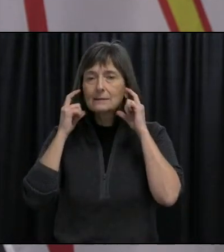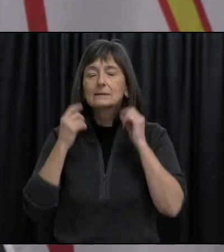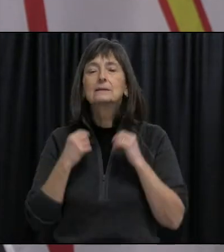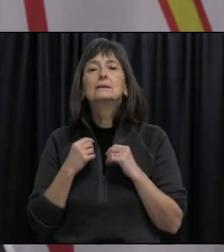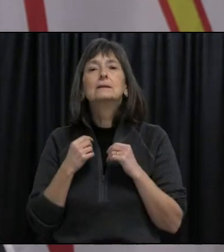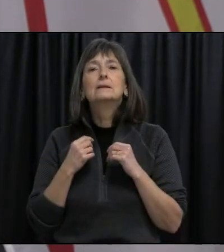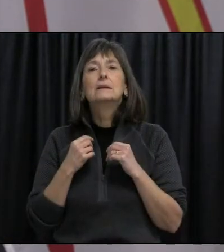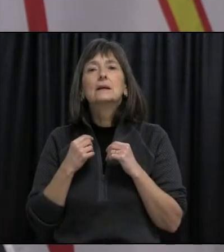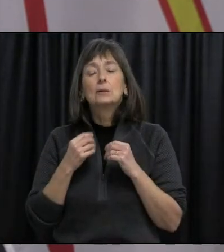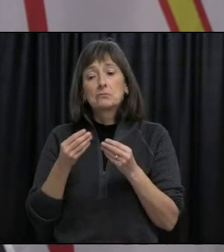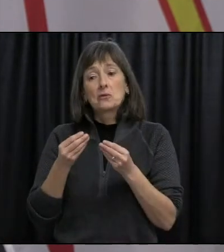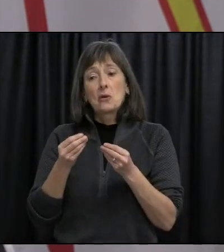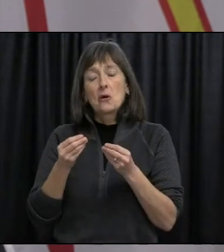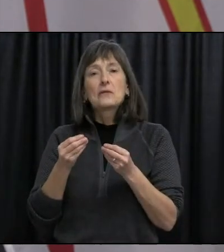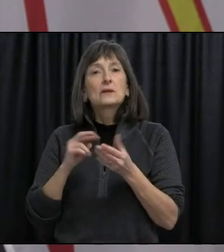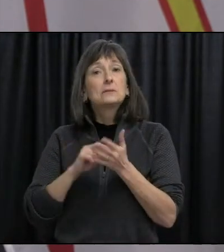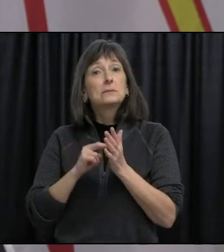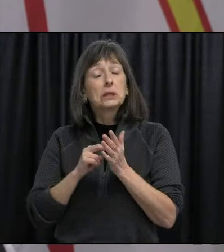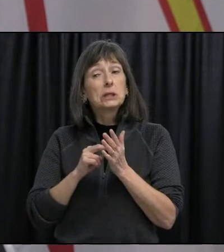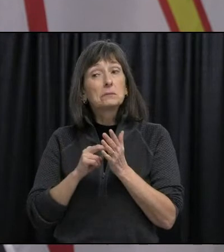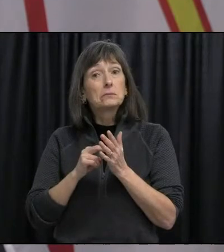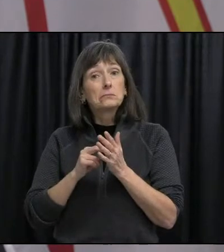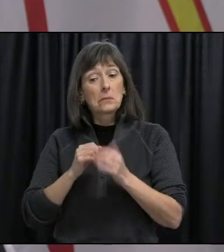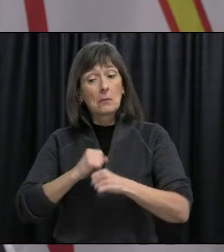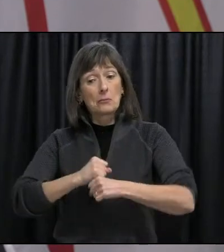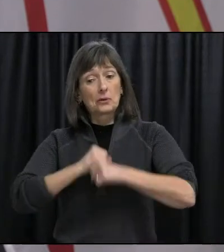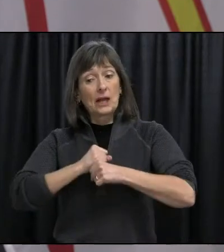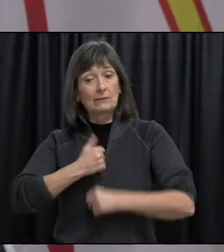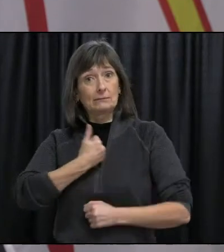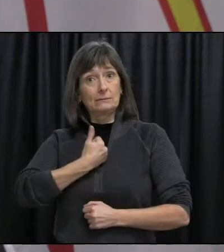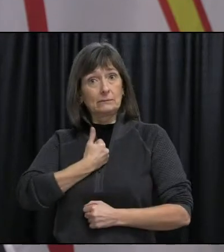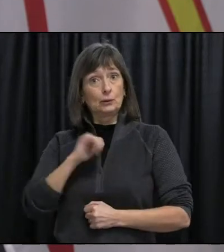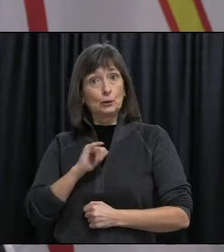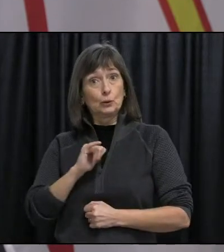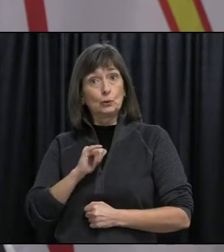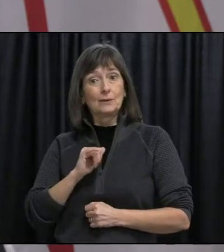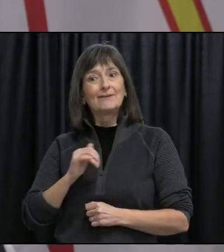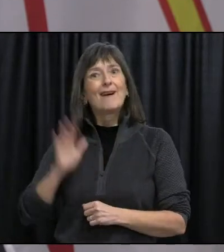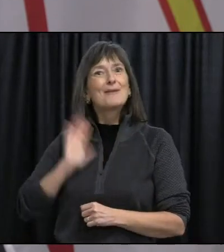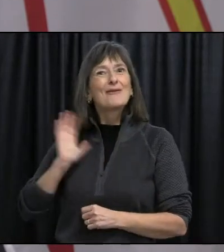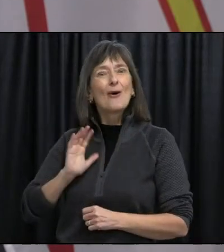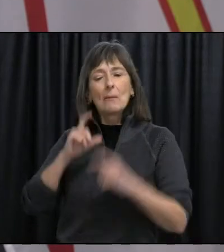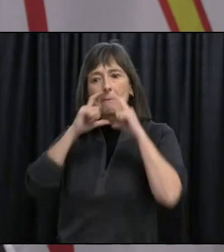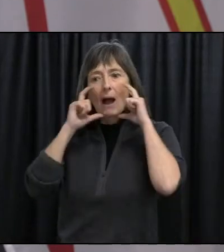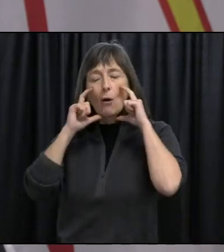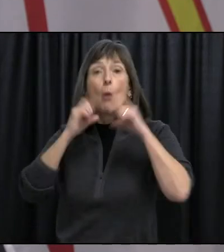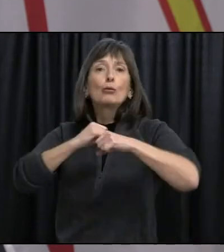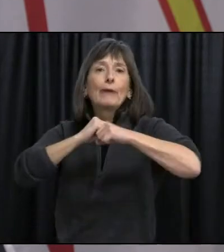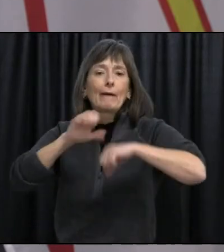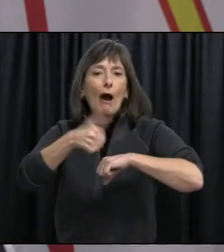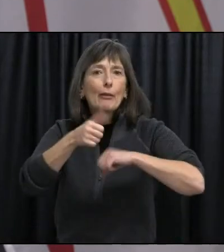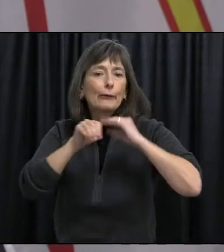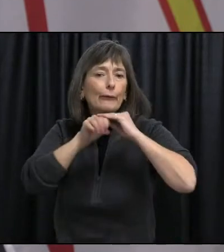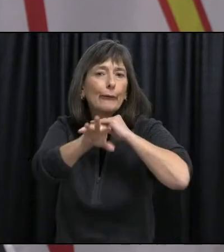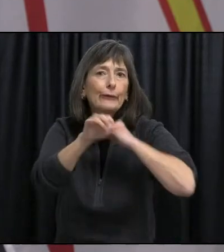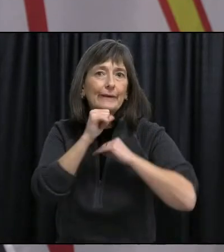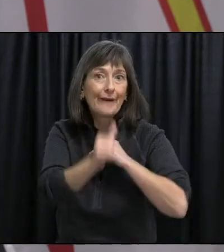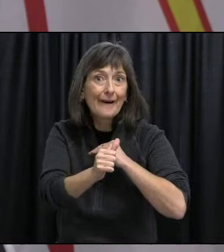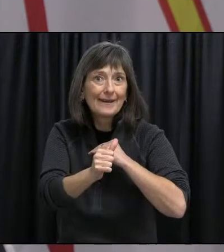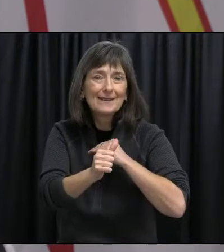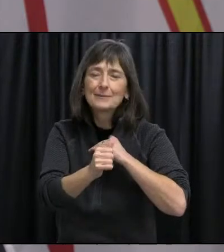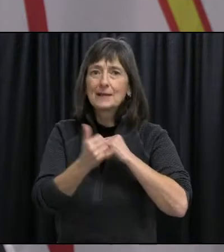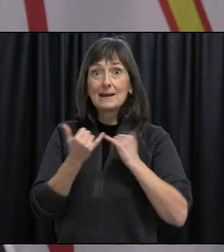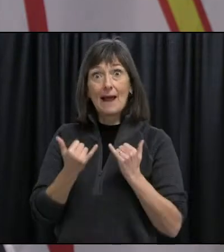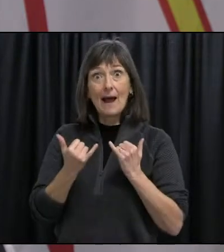some element of protection for the wearer, which we didn't, that information wasn't, we didn't have that